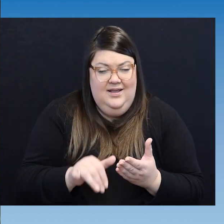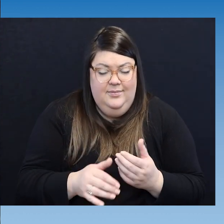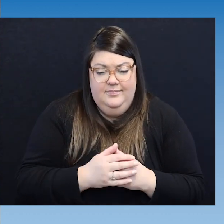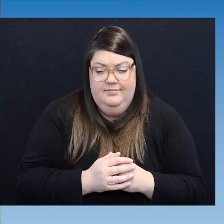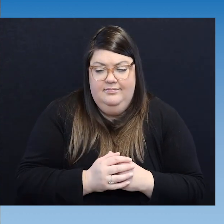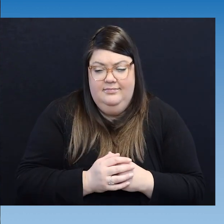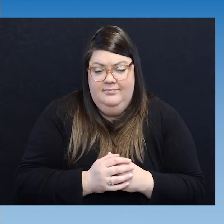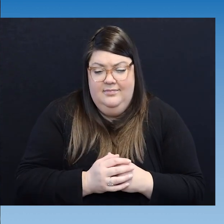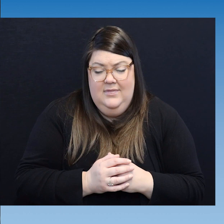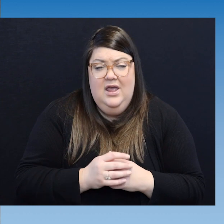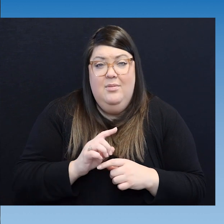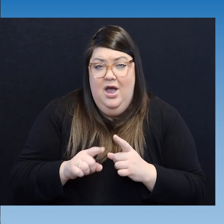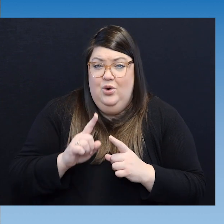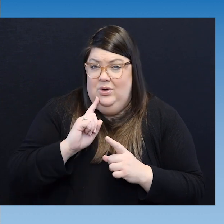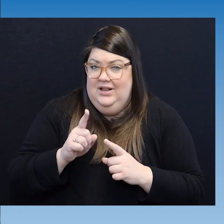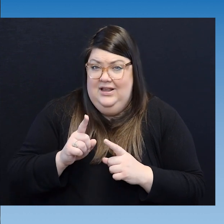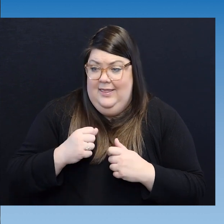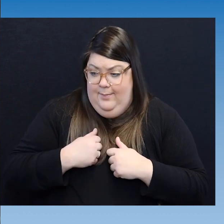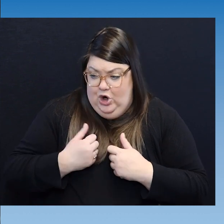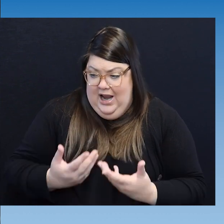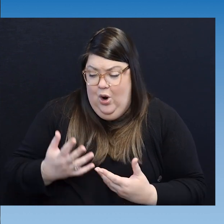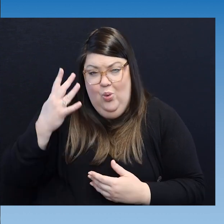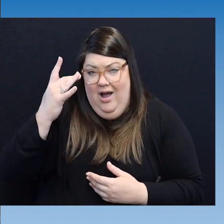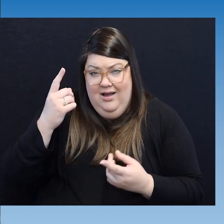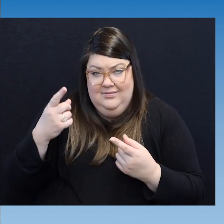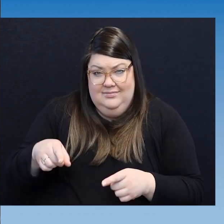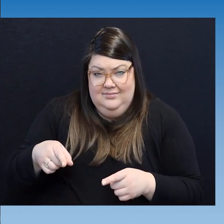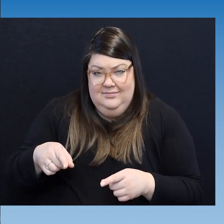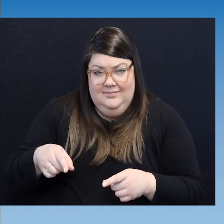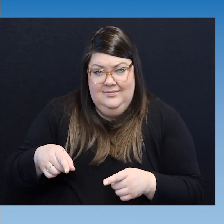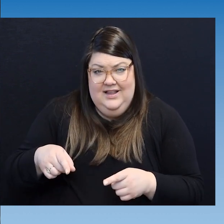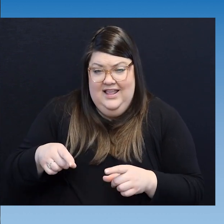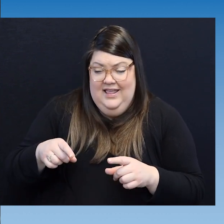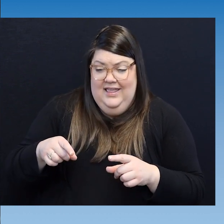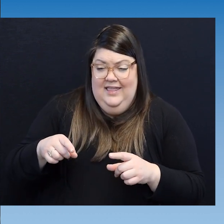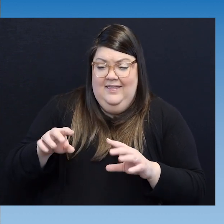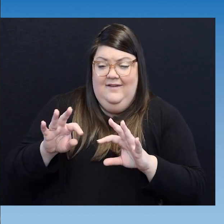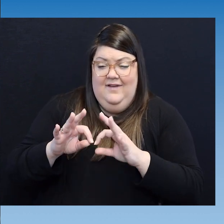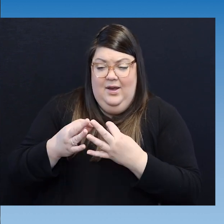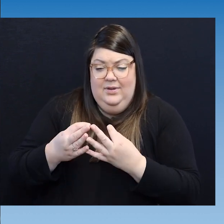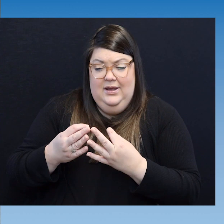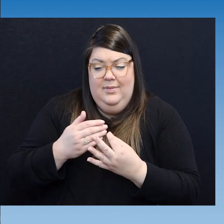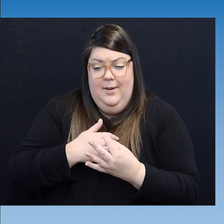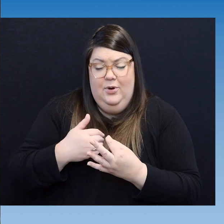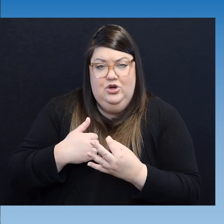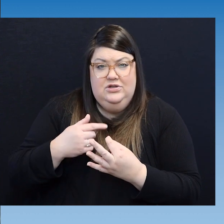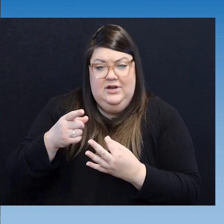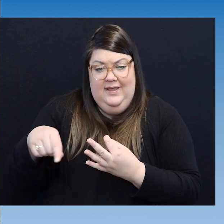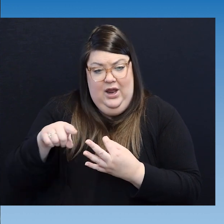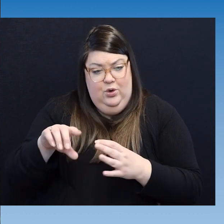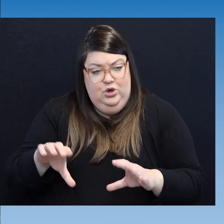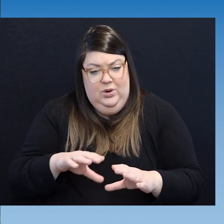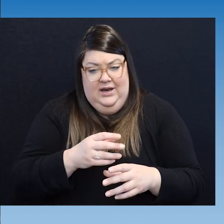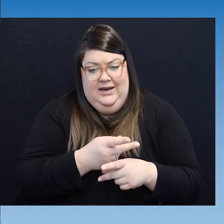that. And ultimately burned me out was the family members that were there doing